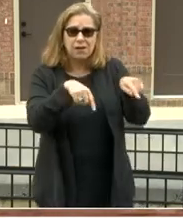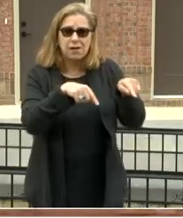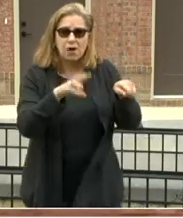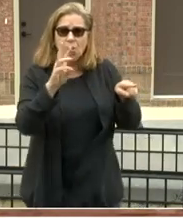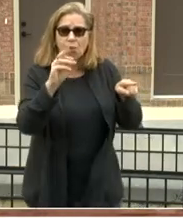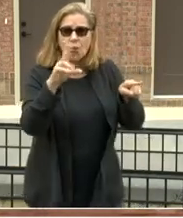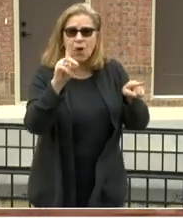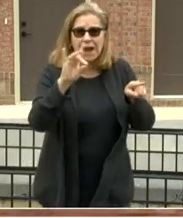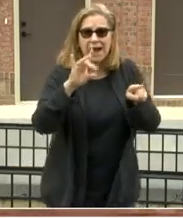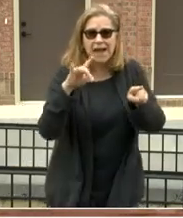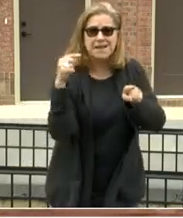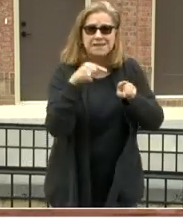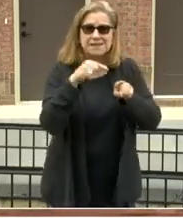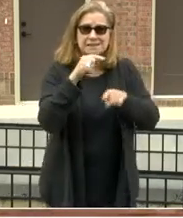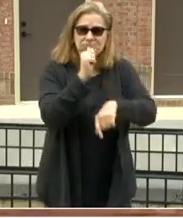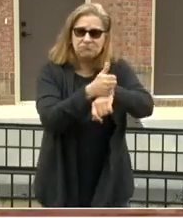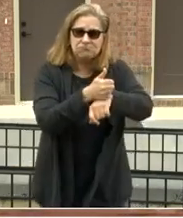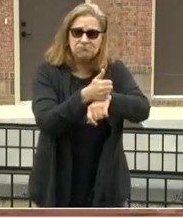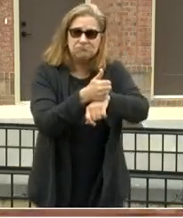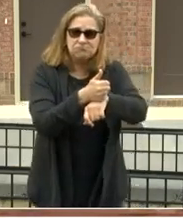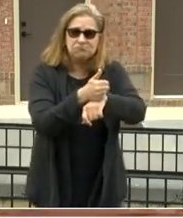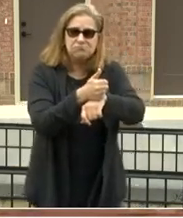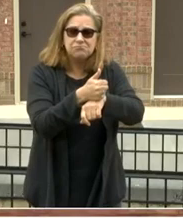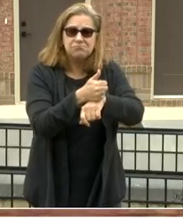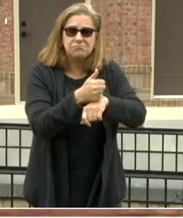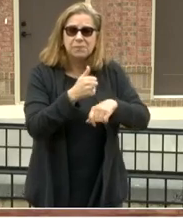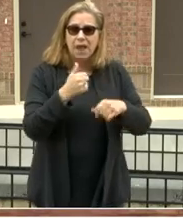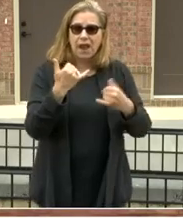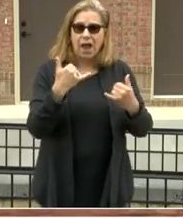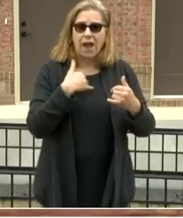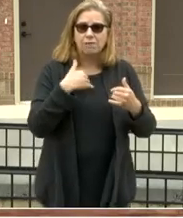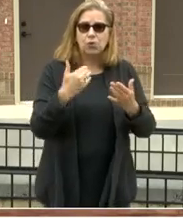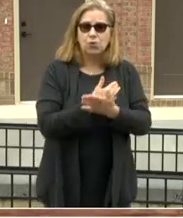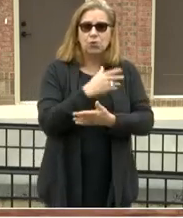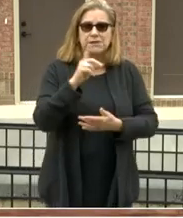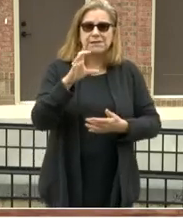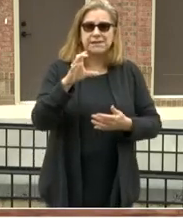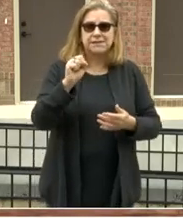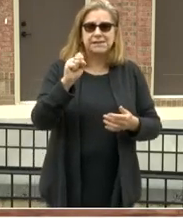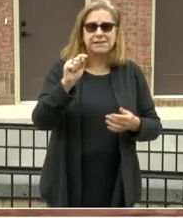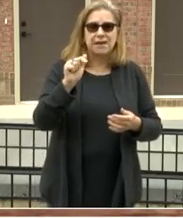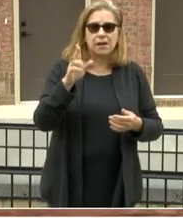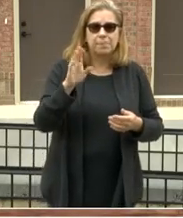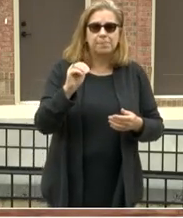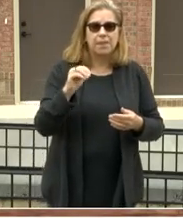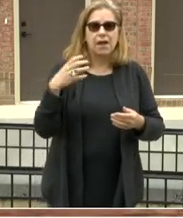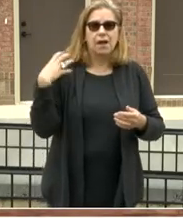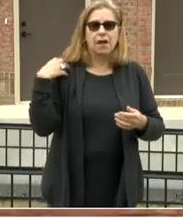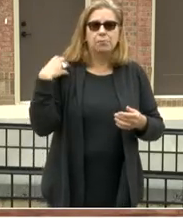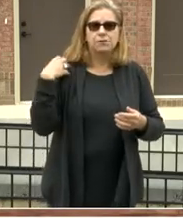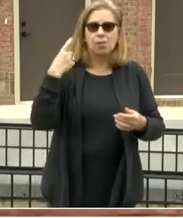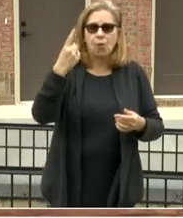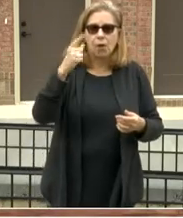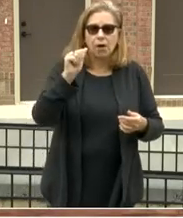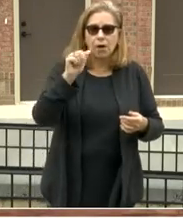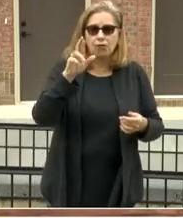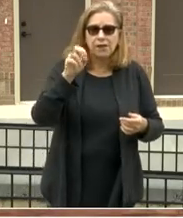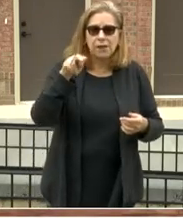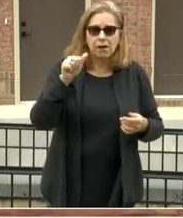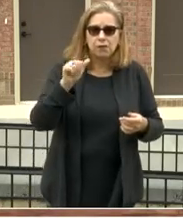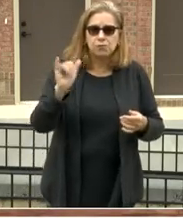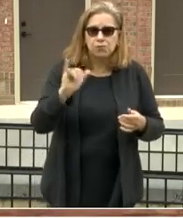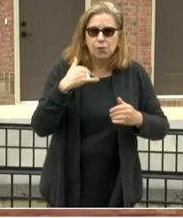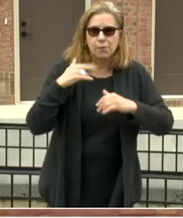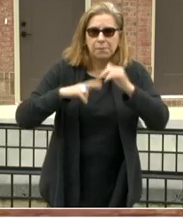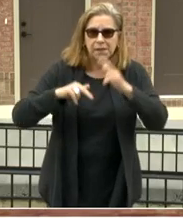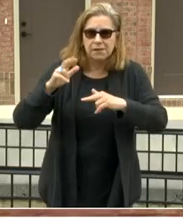and the Verizon now Capital One Arena. We helped build all of those, and now we've helped to deliver this one. We